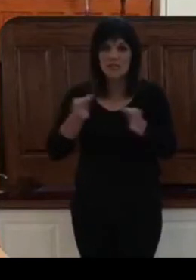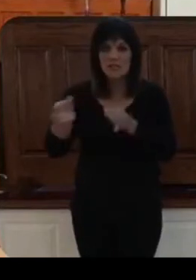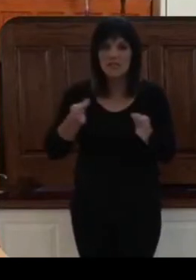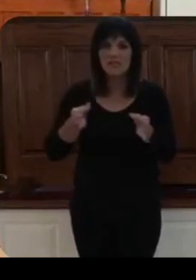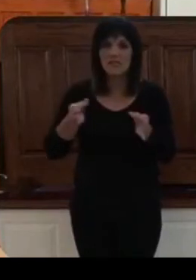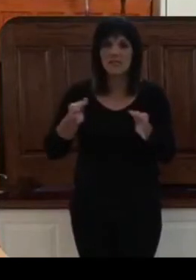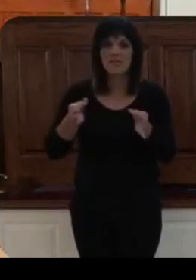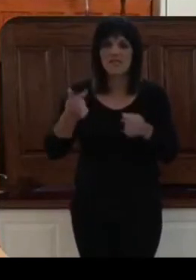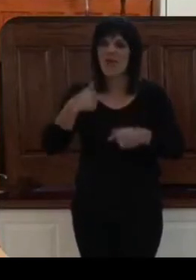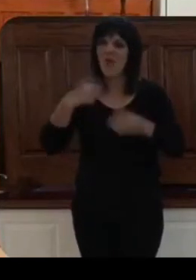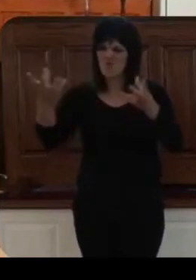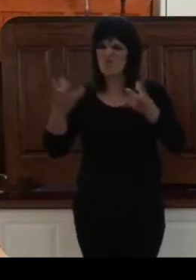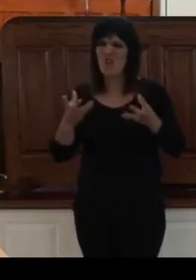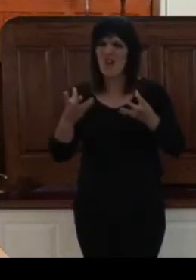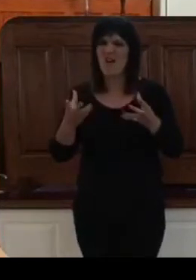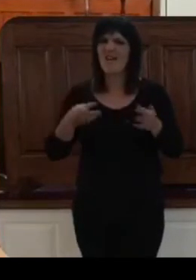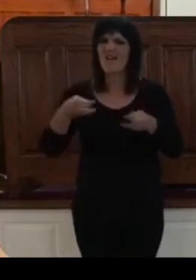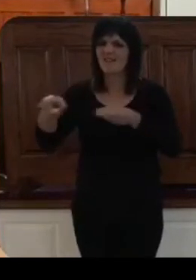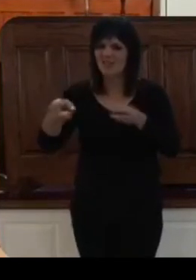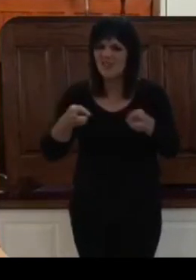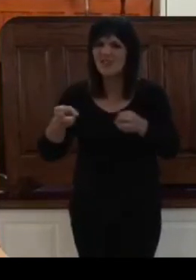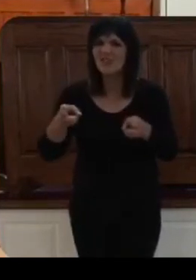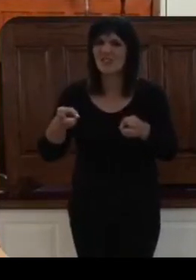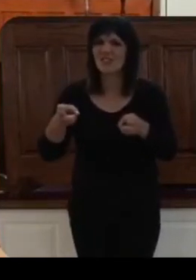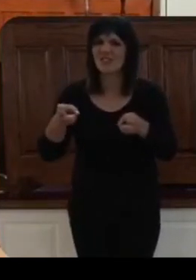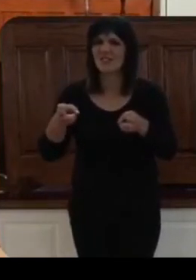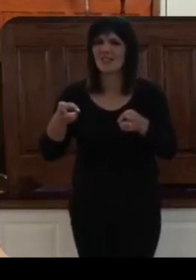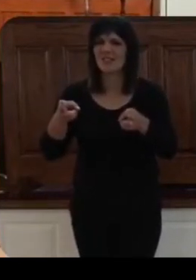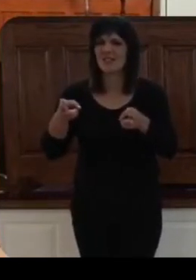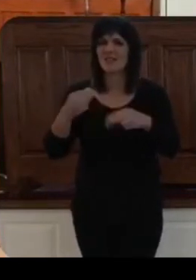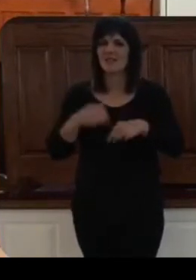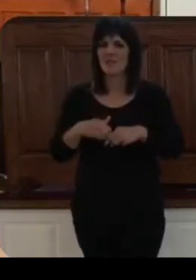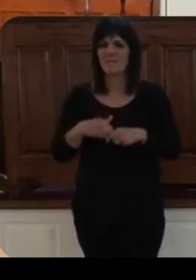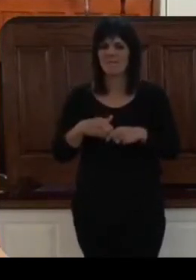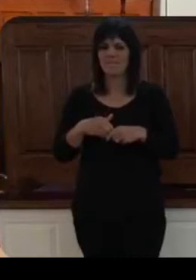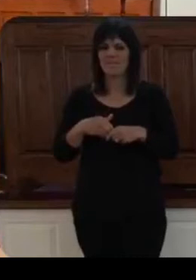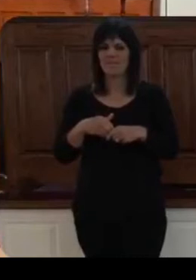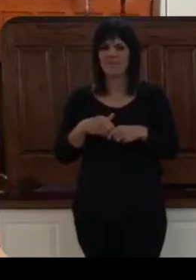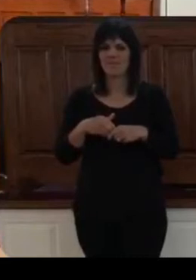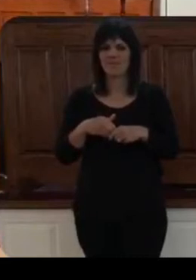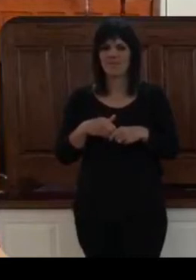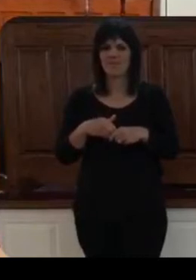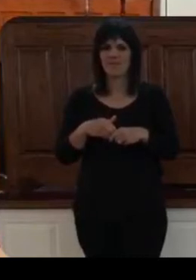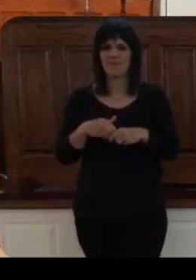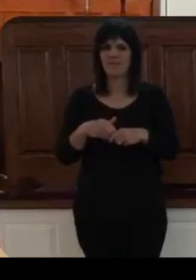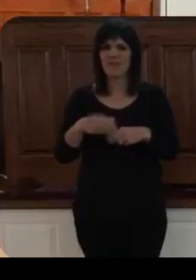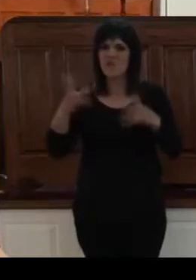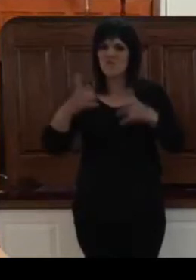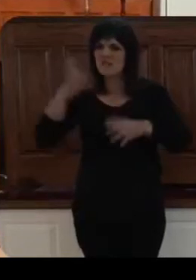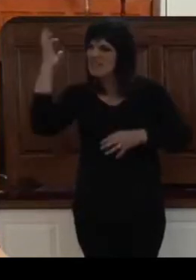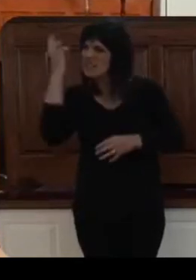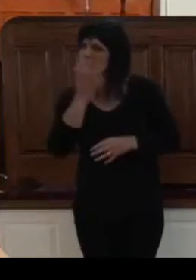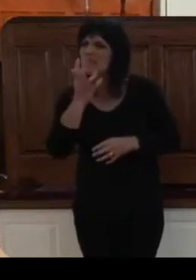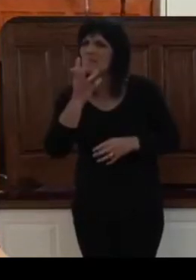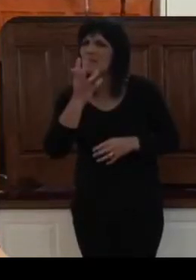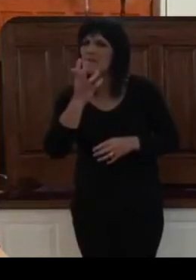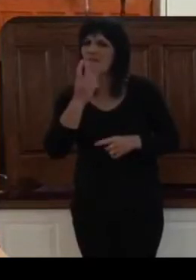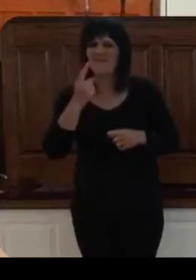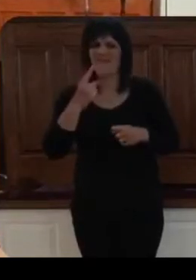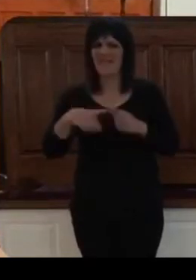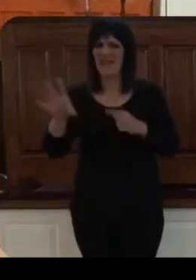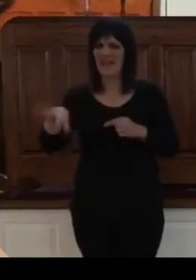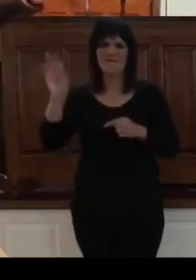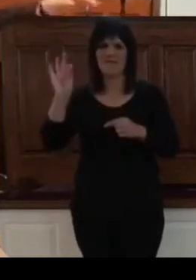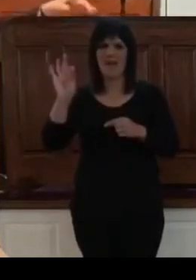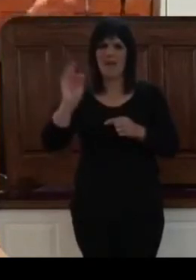does. I want street justice. I don't want justice. I really want vengeance. And so they're out to get vengeance now, and they can't find Paul and Silas and Timothy,